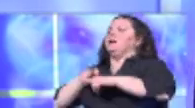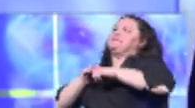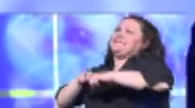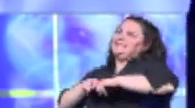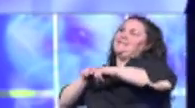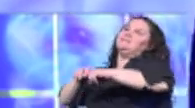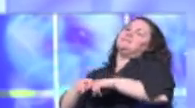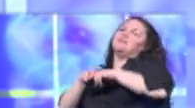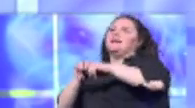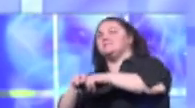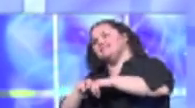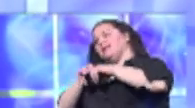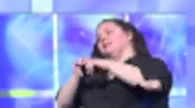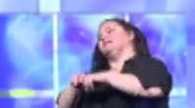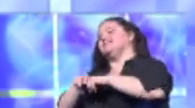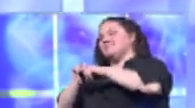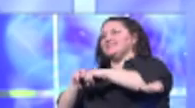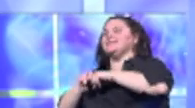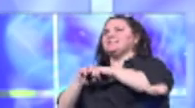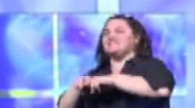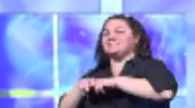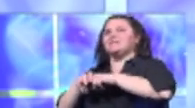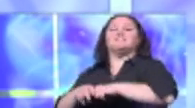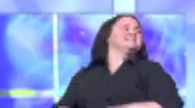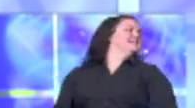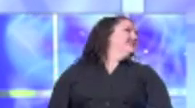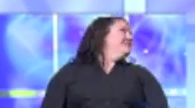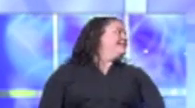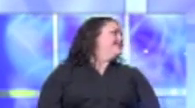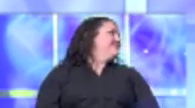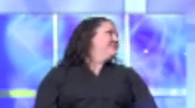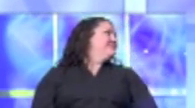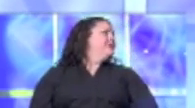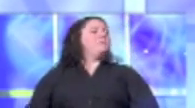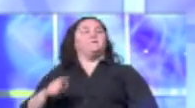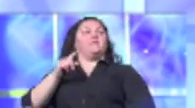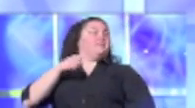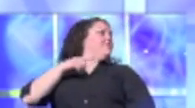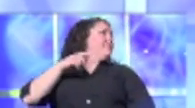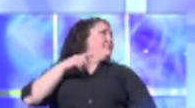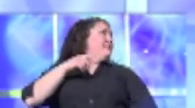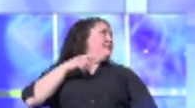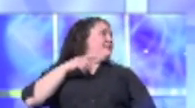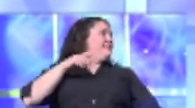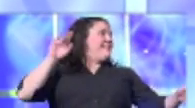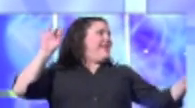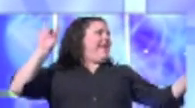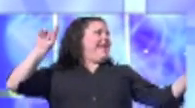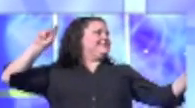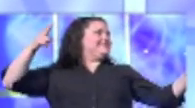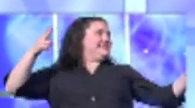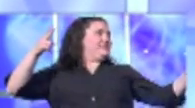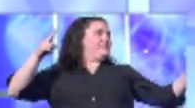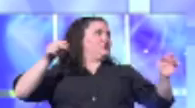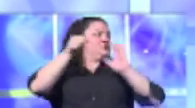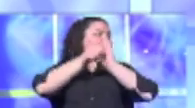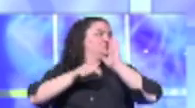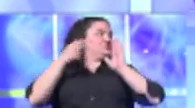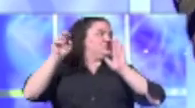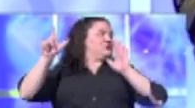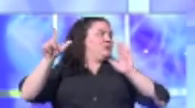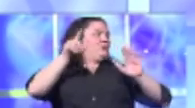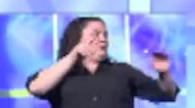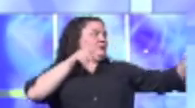here or standing on stage in front of your former boss. Ladies and gentlemen, the former, the 18th Surgeon General of the United States, Dr. Regina